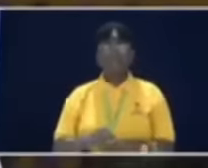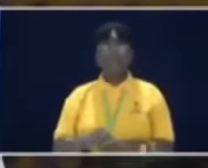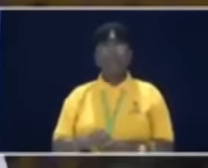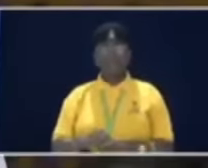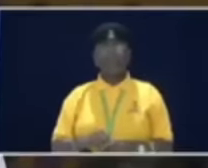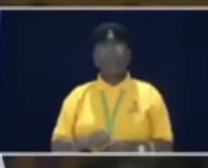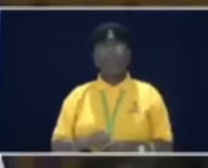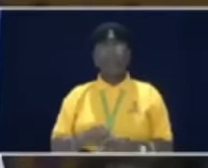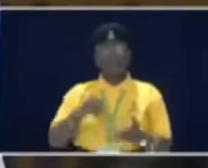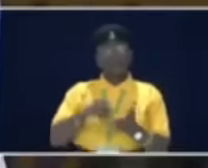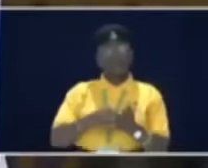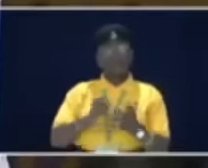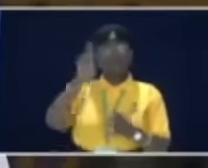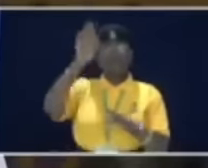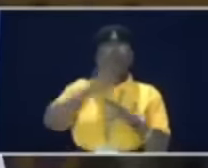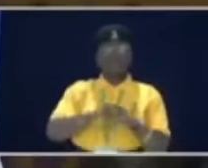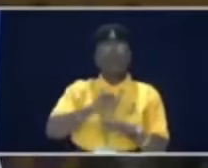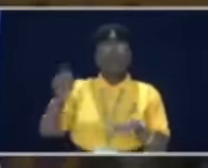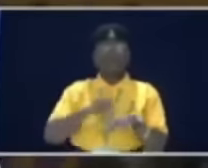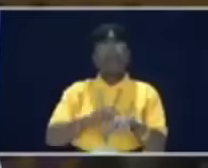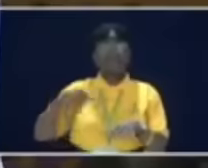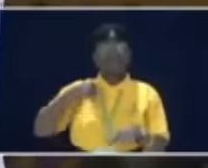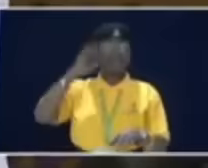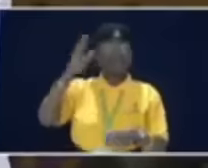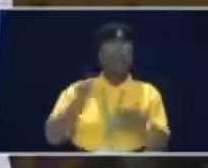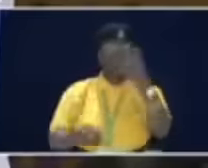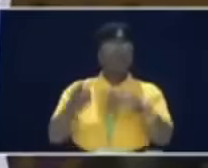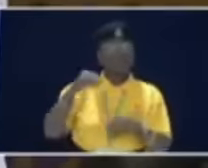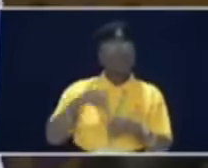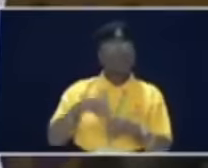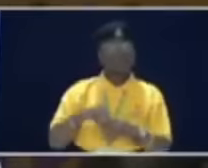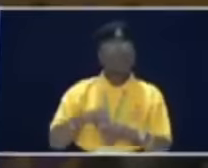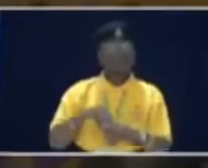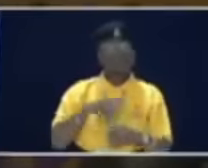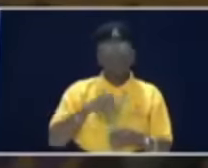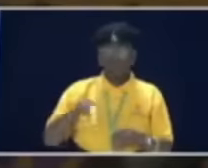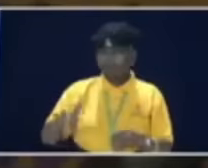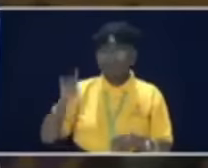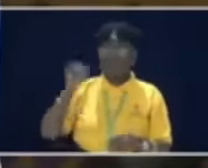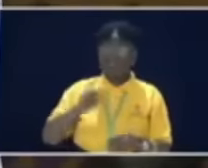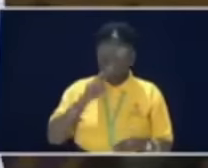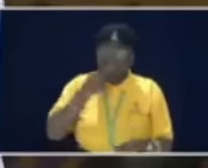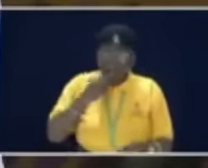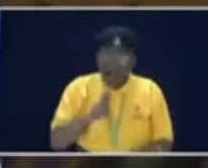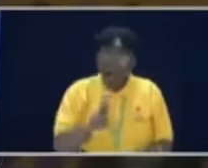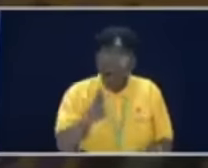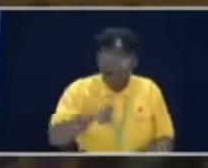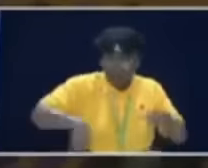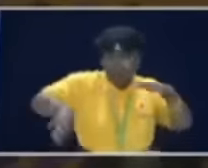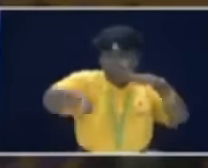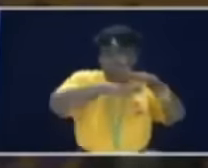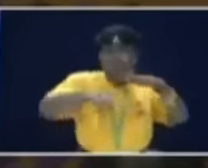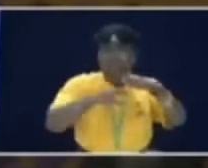Once upon a time, we would come in and find a snake under the bed